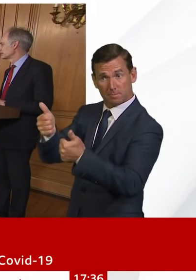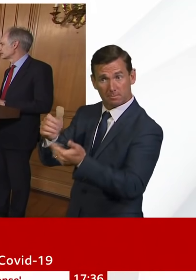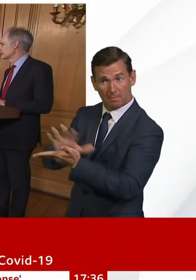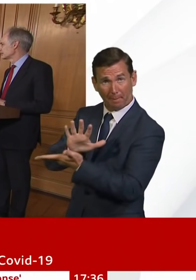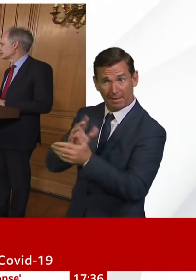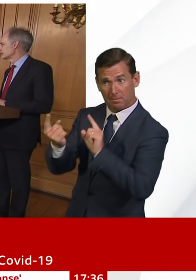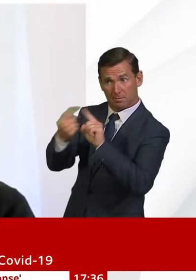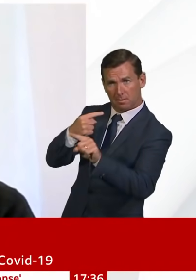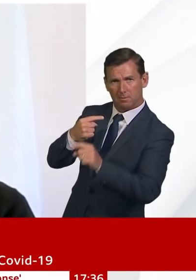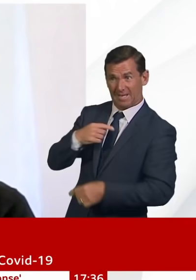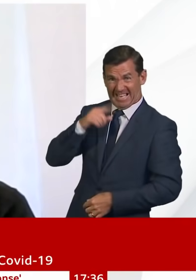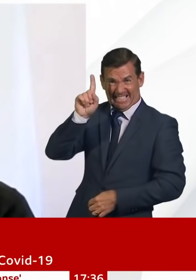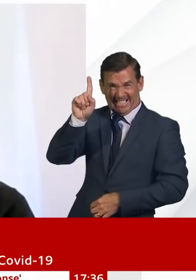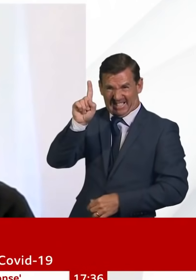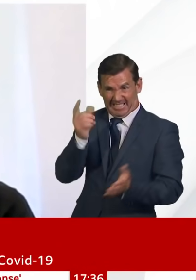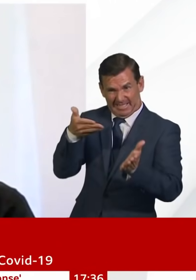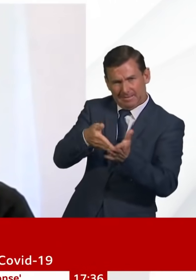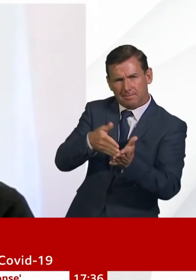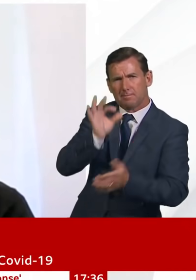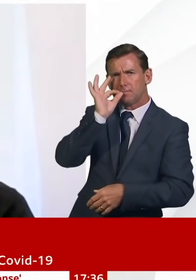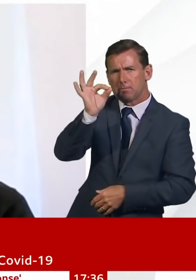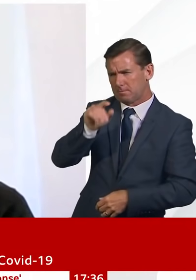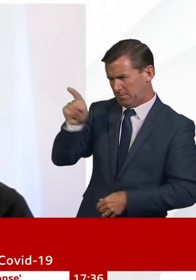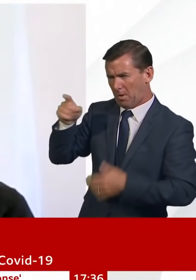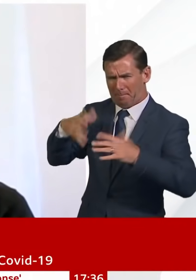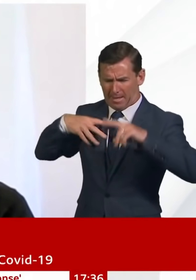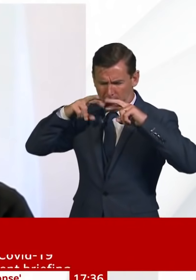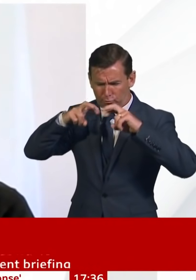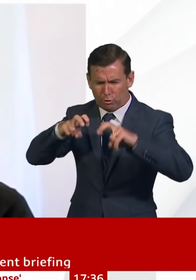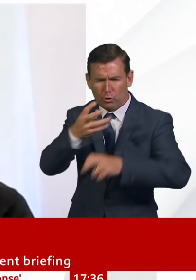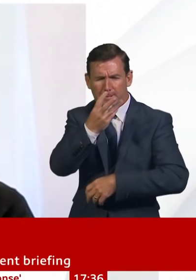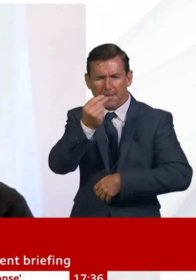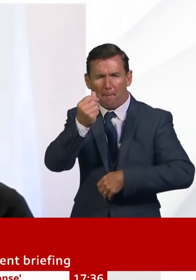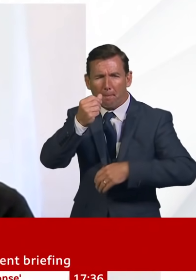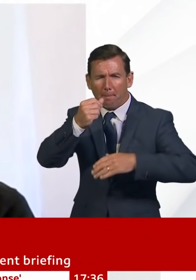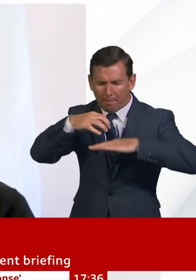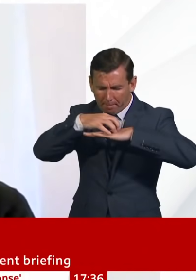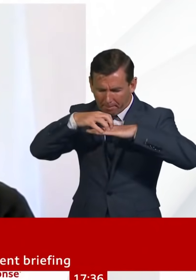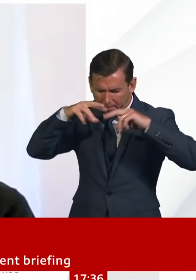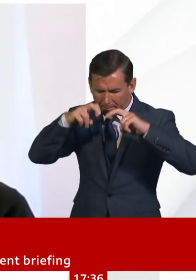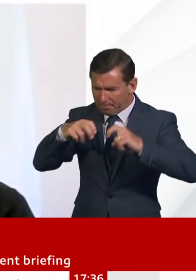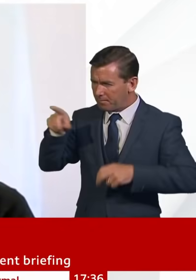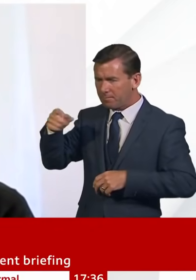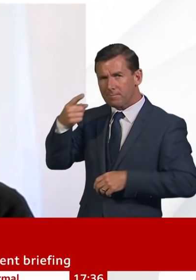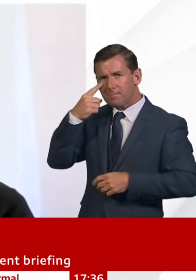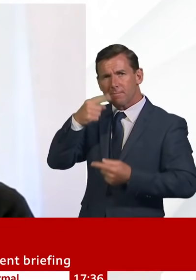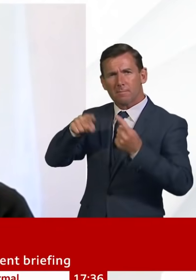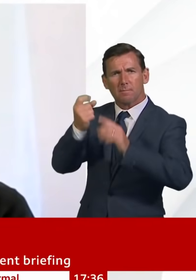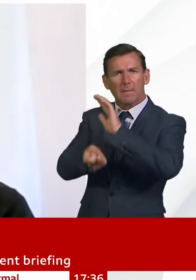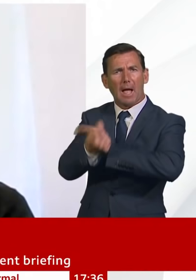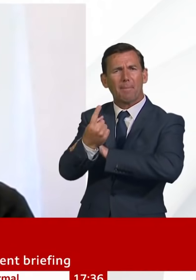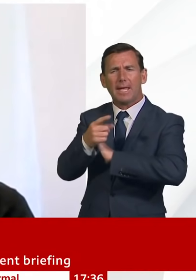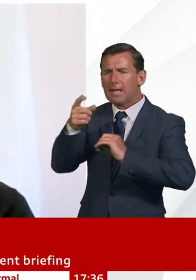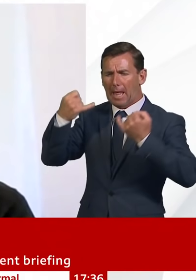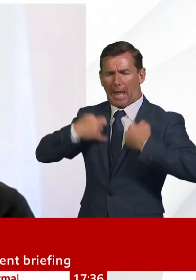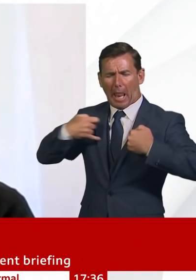early studies you're doing, what does that show about the extent of transmission in healthcare settings? And just to clarify the point